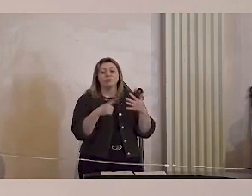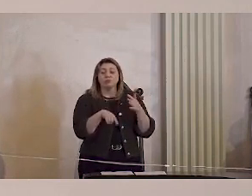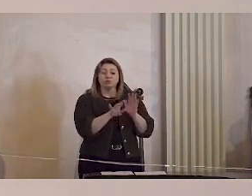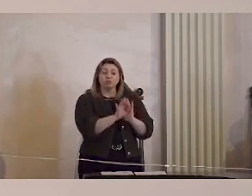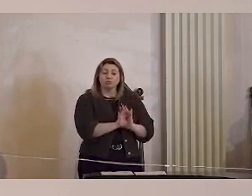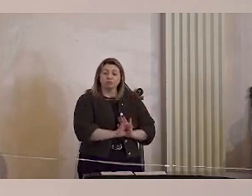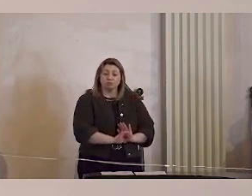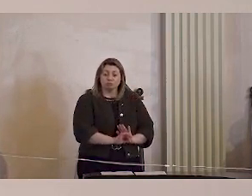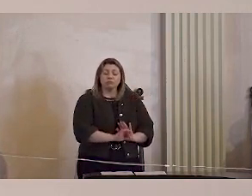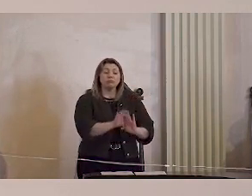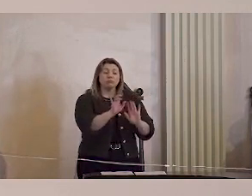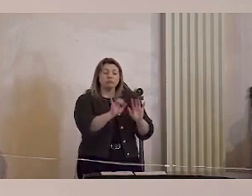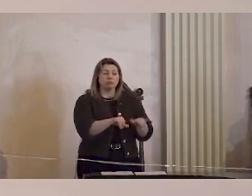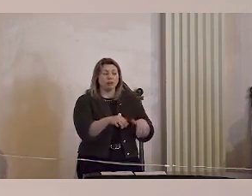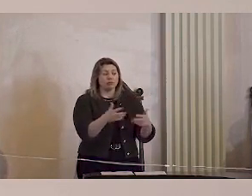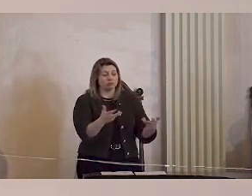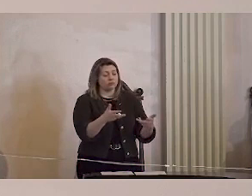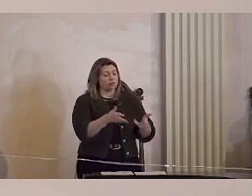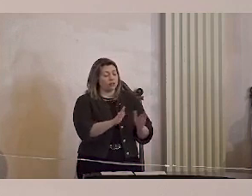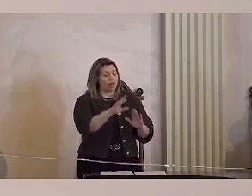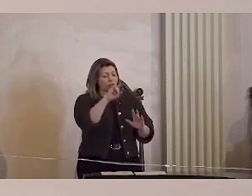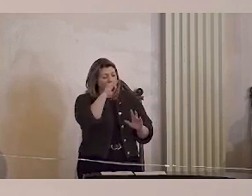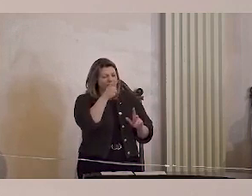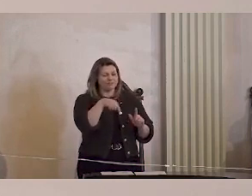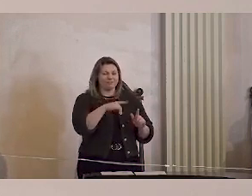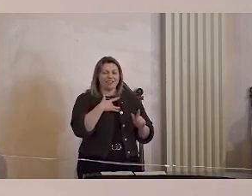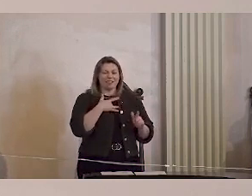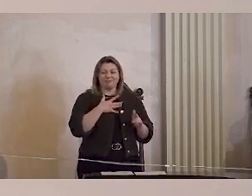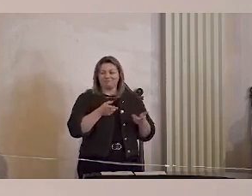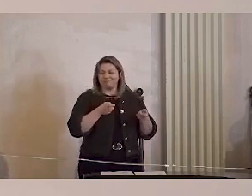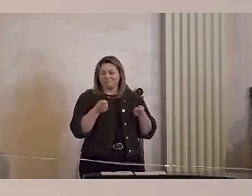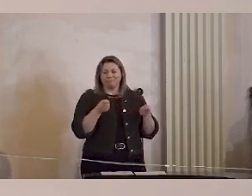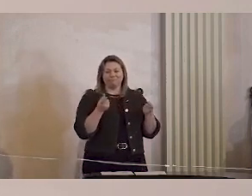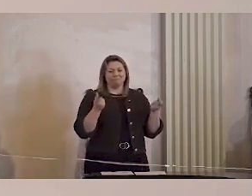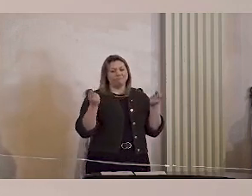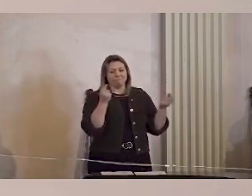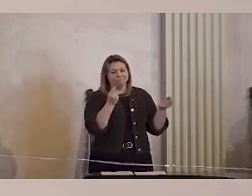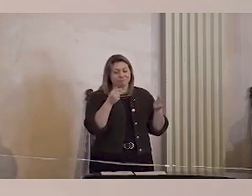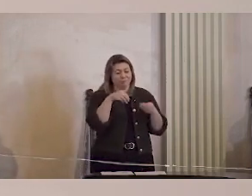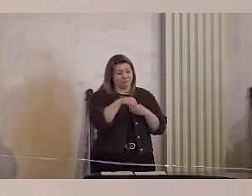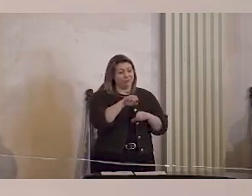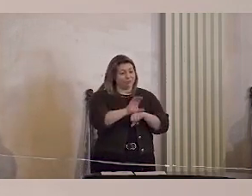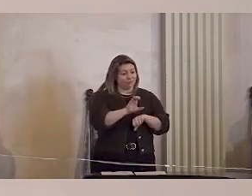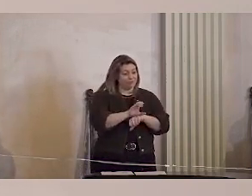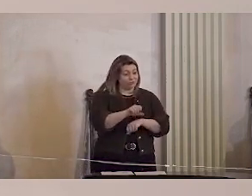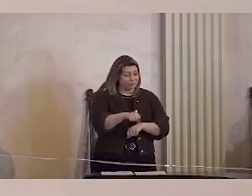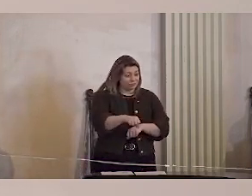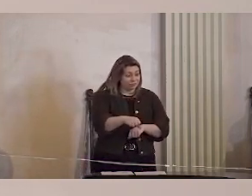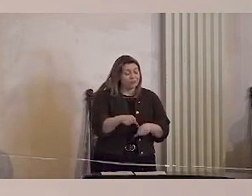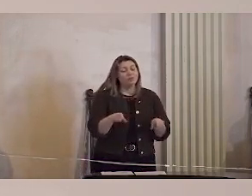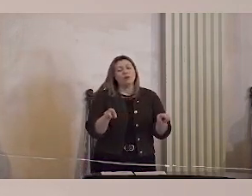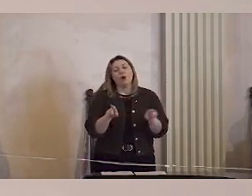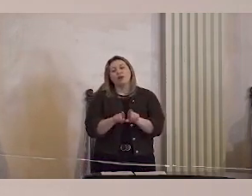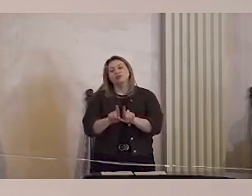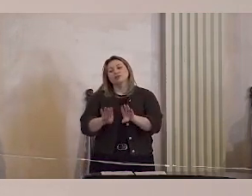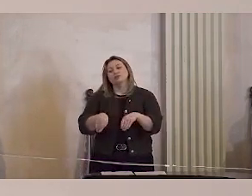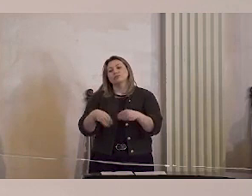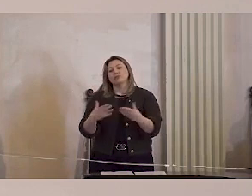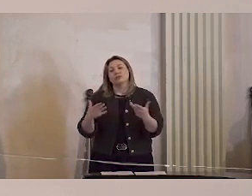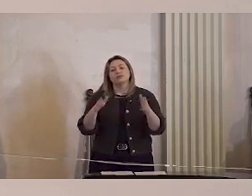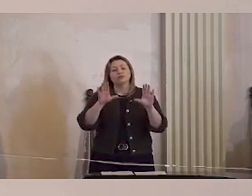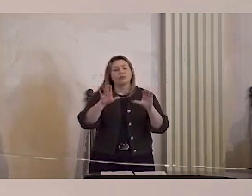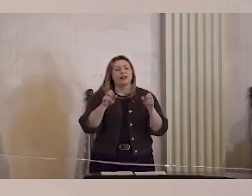choices not only let children feel like they have a sense of control about what they're doing at church, but they also give a